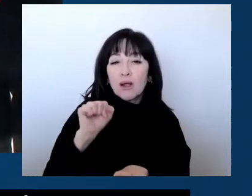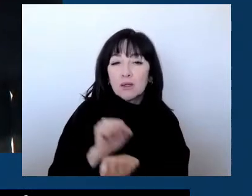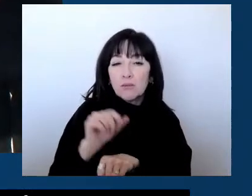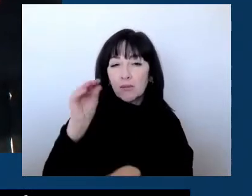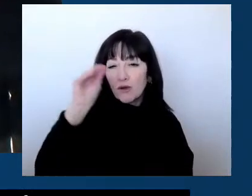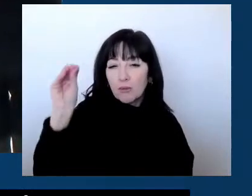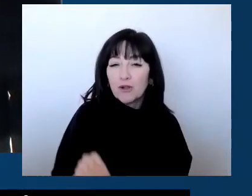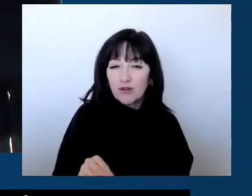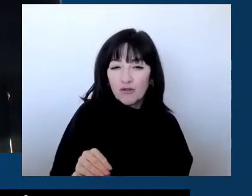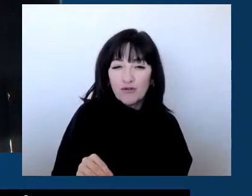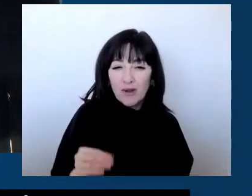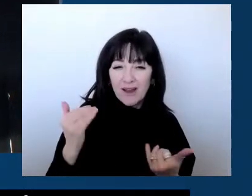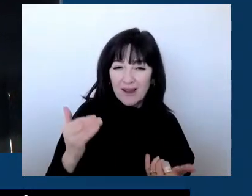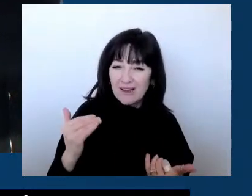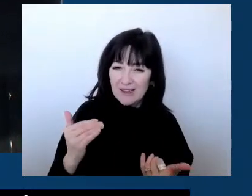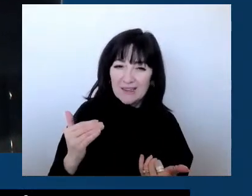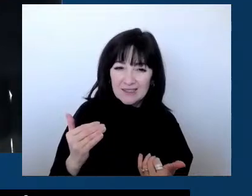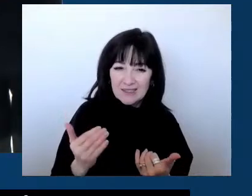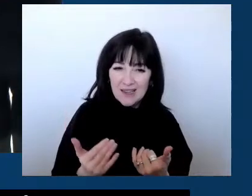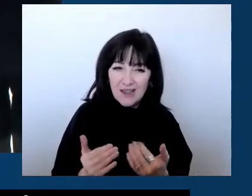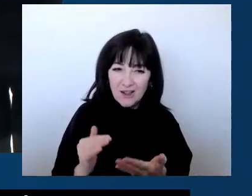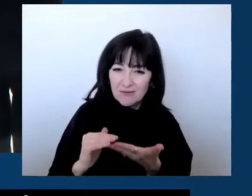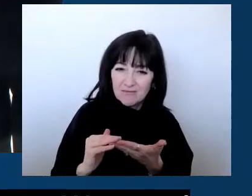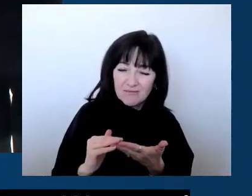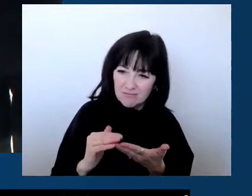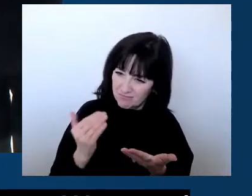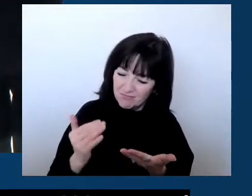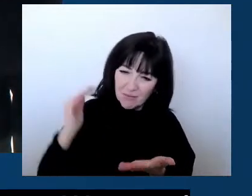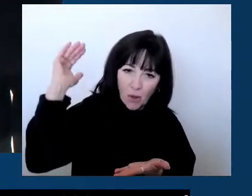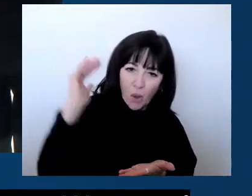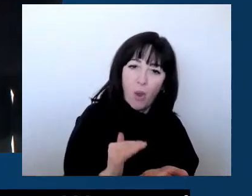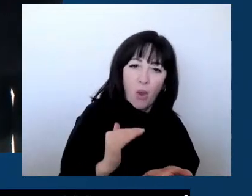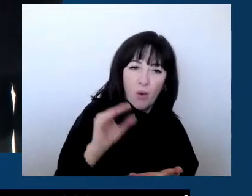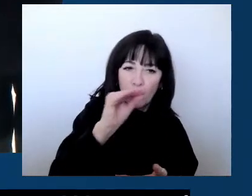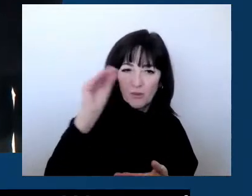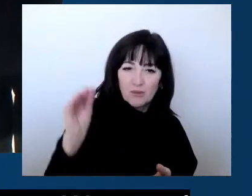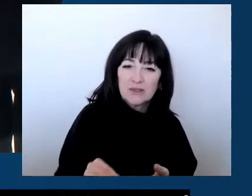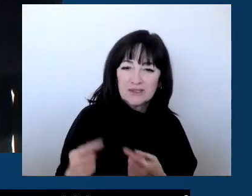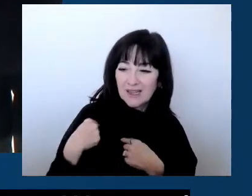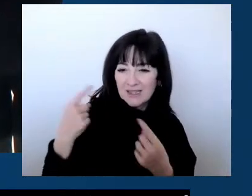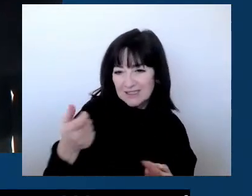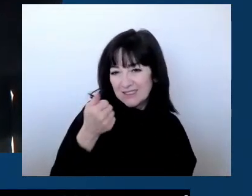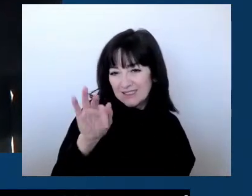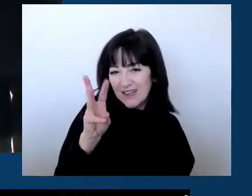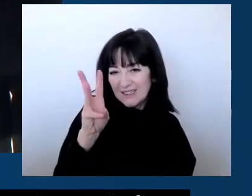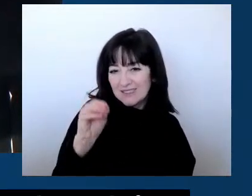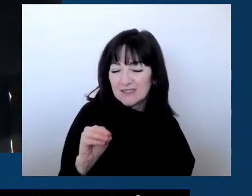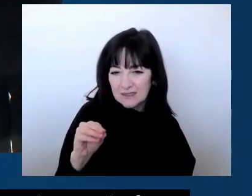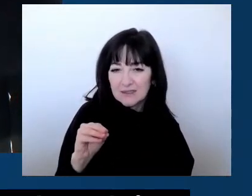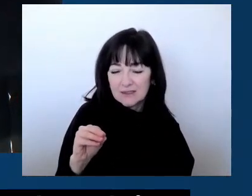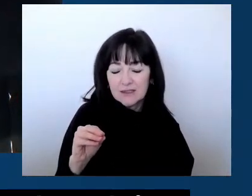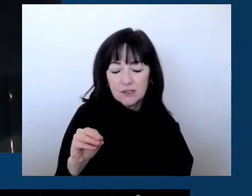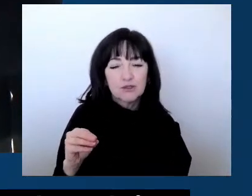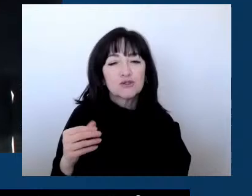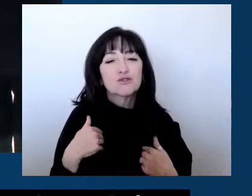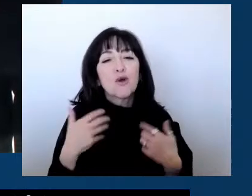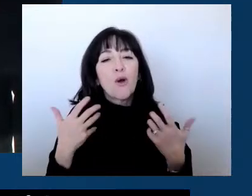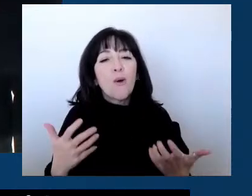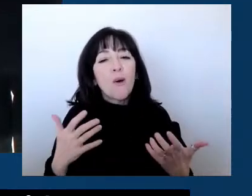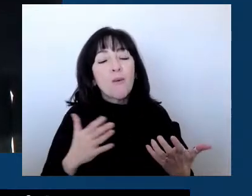And this is just one part of this extraordinary bipartisan infrastructure law and the vision that goes with it. So I'll just close on a quick